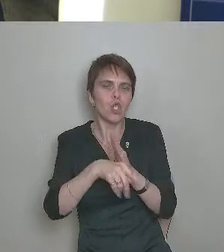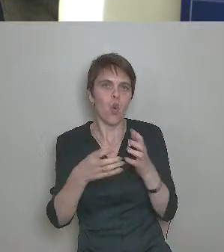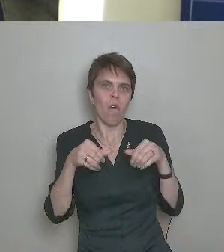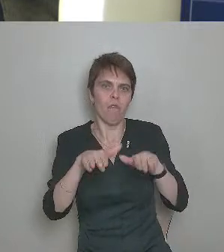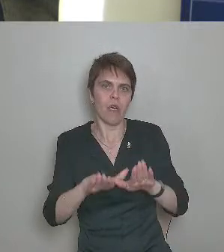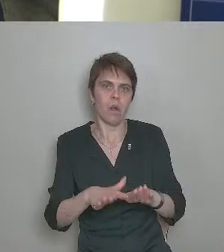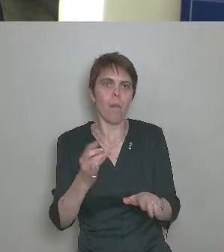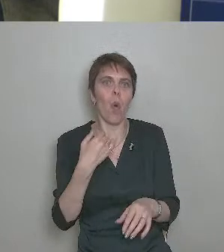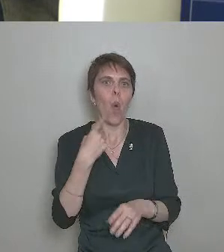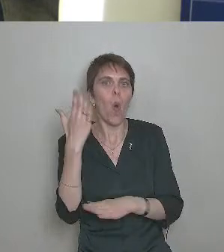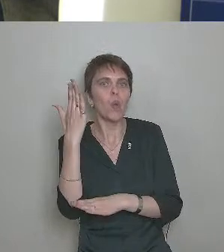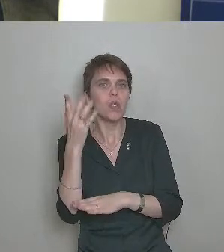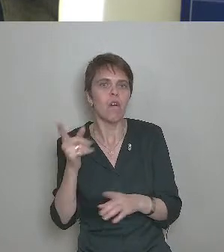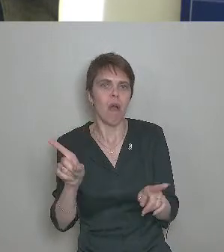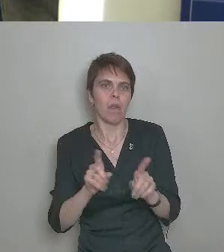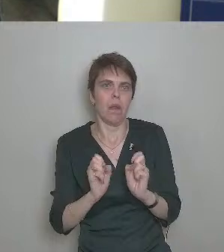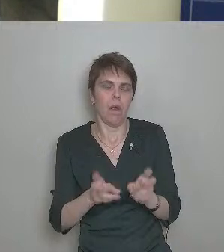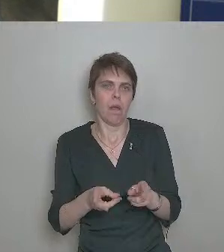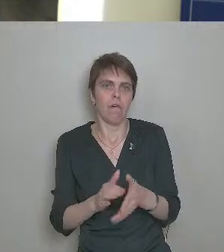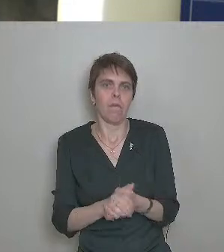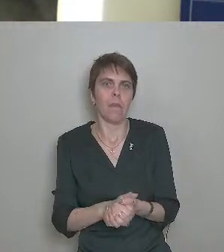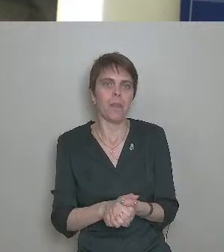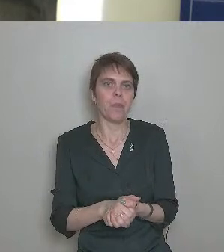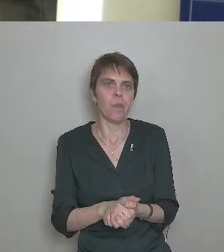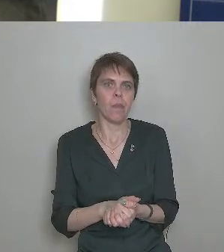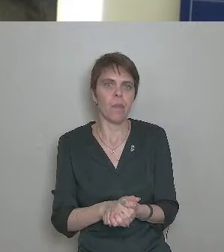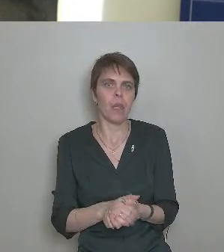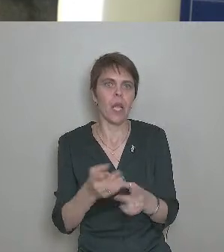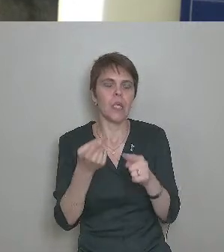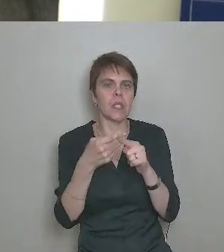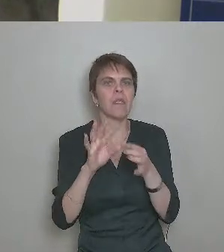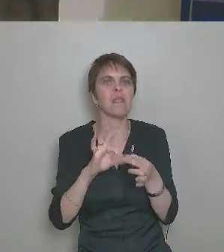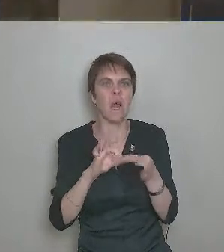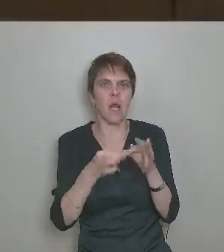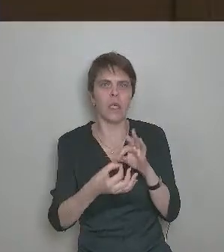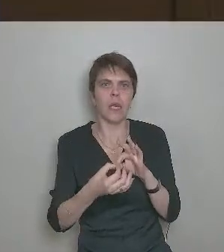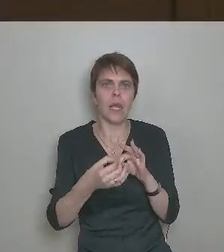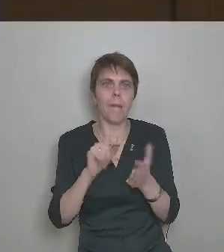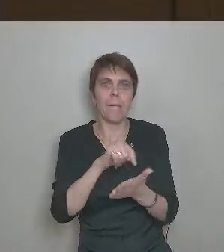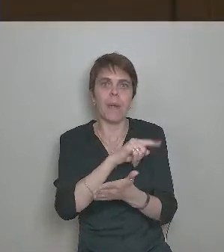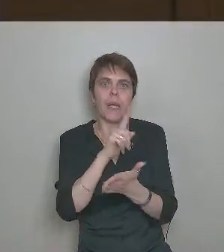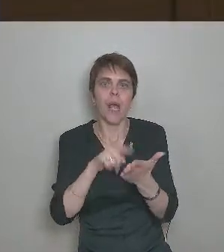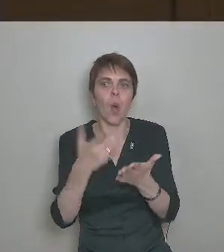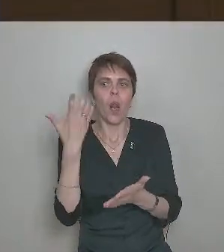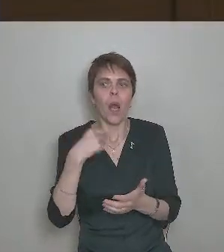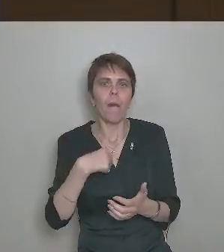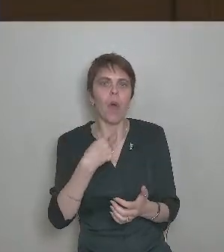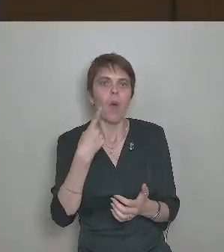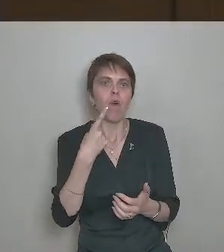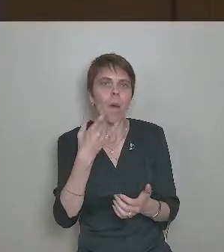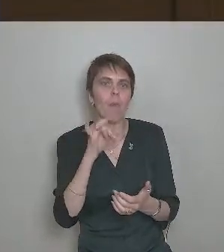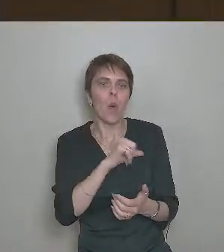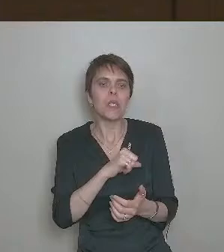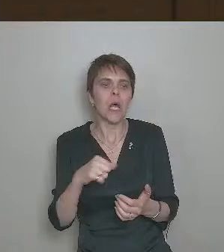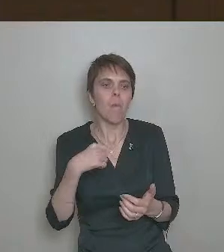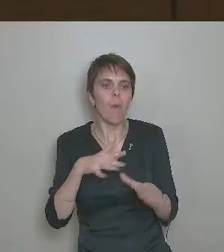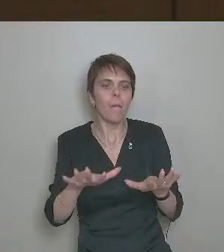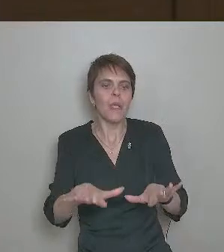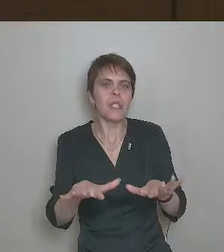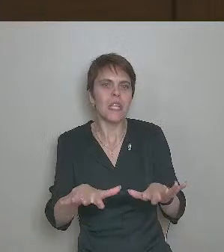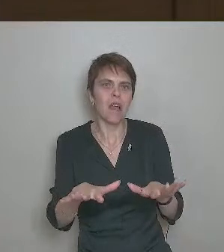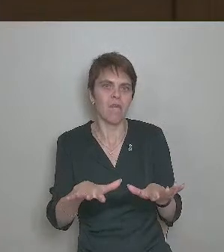severe when it comes to nomination? A difficult question. When you talk about